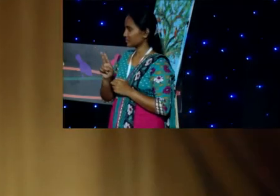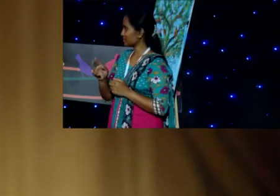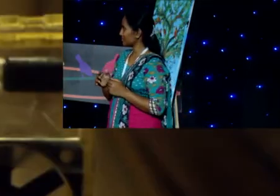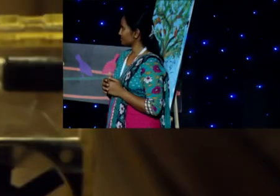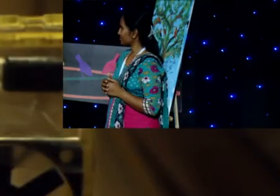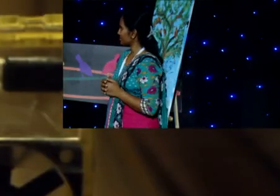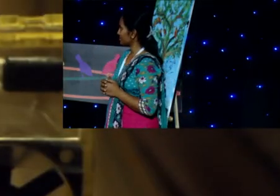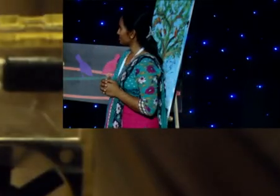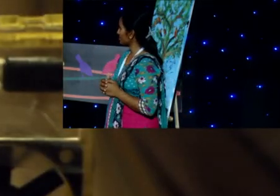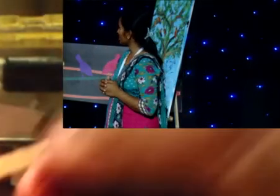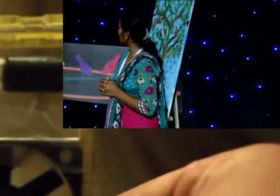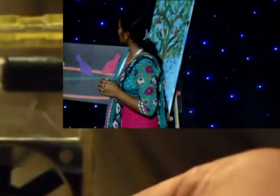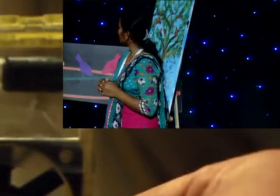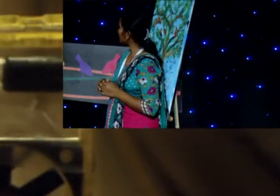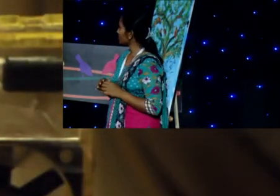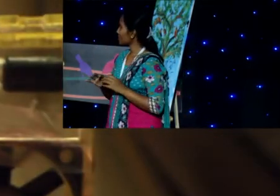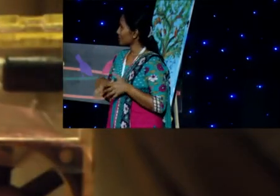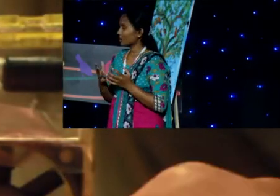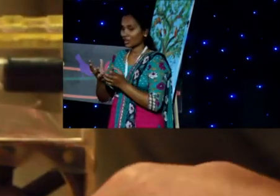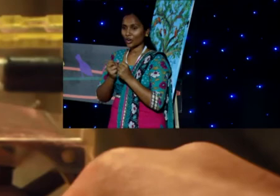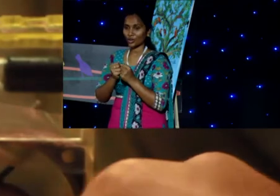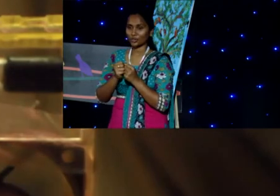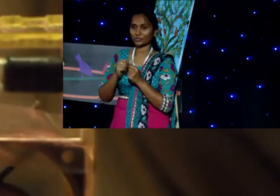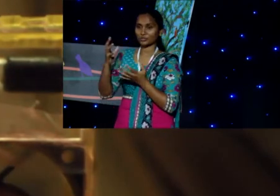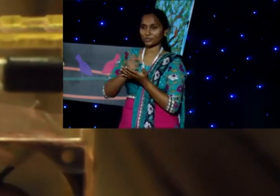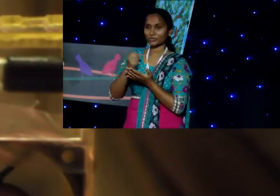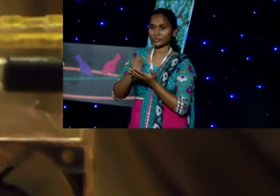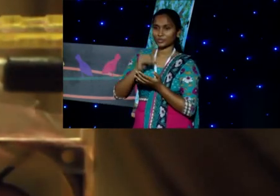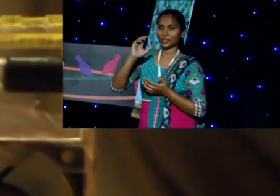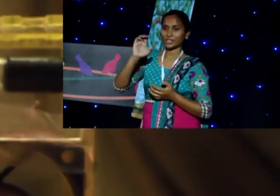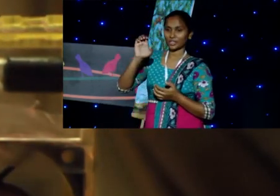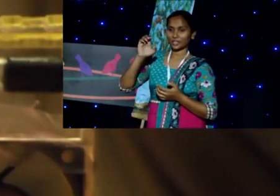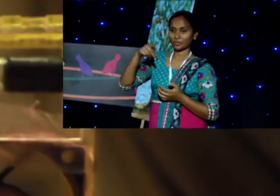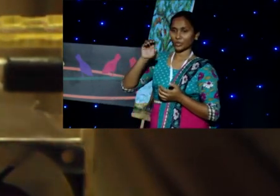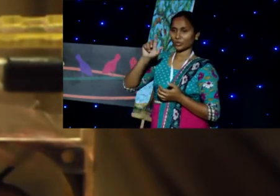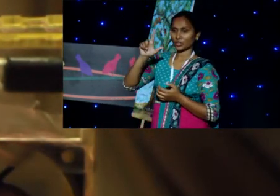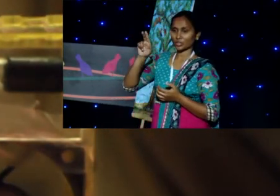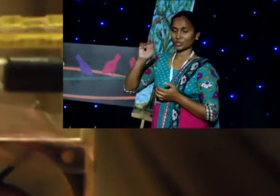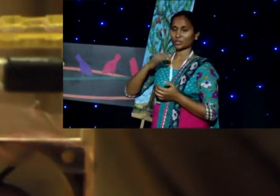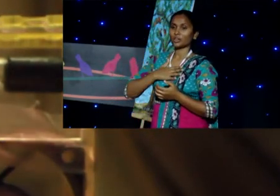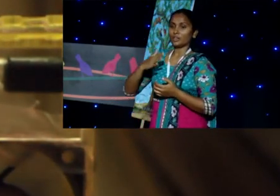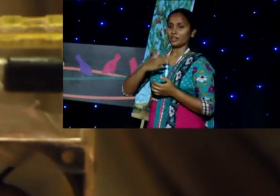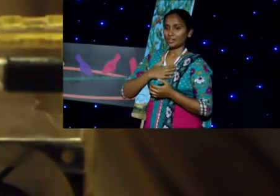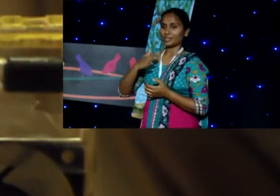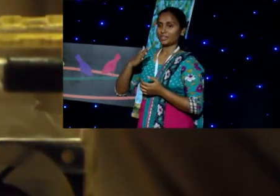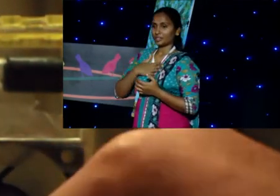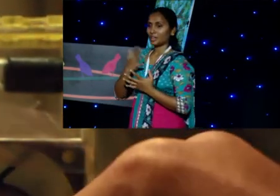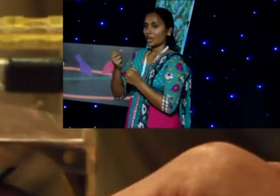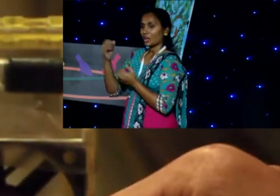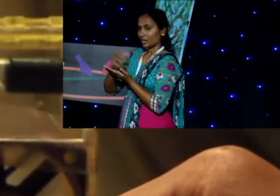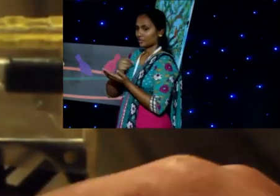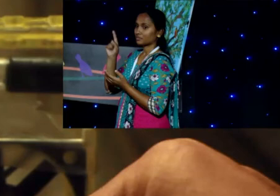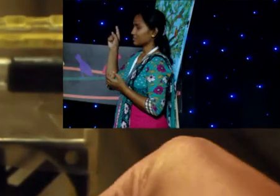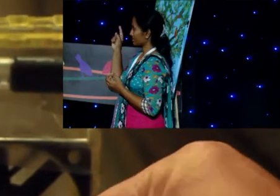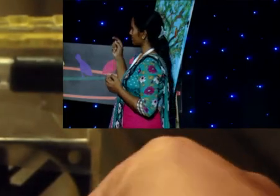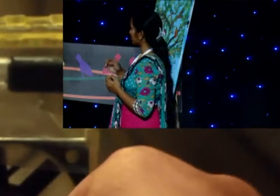things with. How would you actually capture the pollution that will eventually cause you cancer, asthma, and convert it to printing? So this would